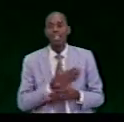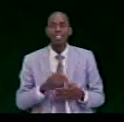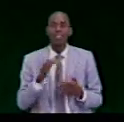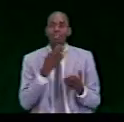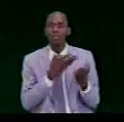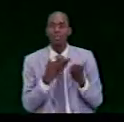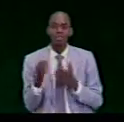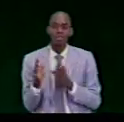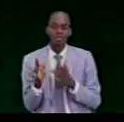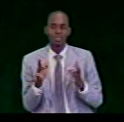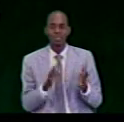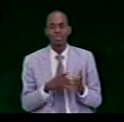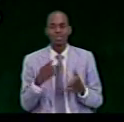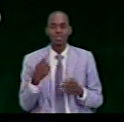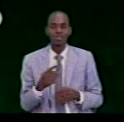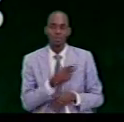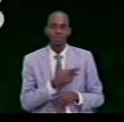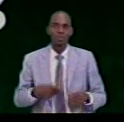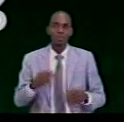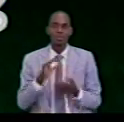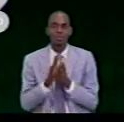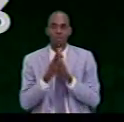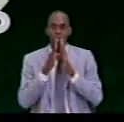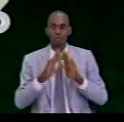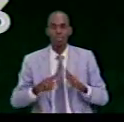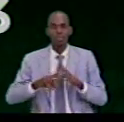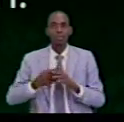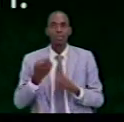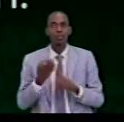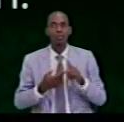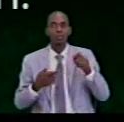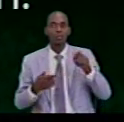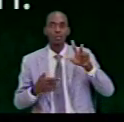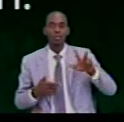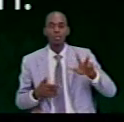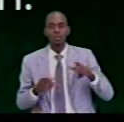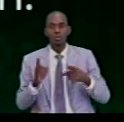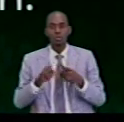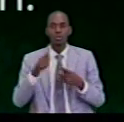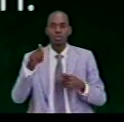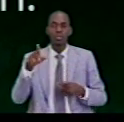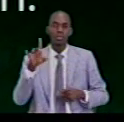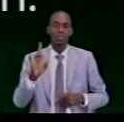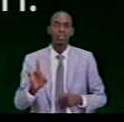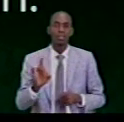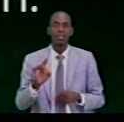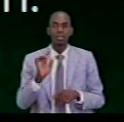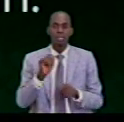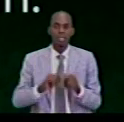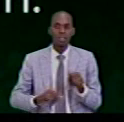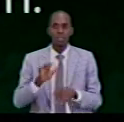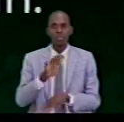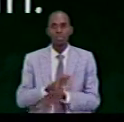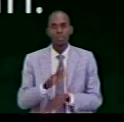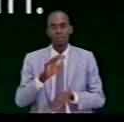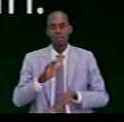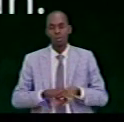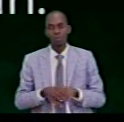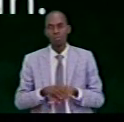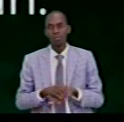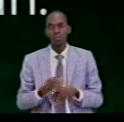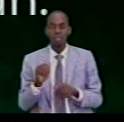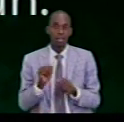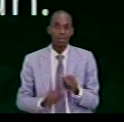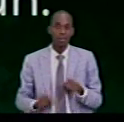from March 23rd through March 28th, 2023, at 1600 hours GMT daily, and global